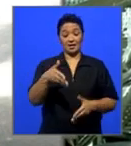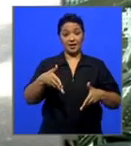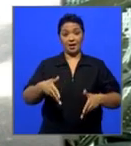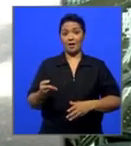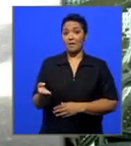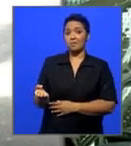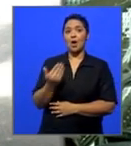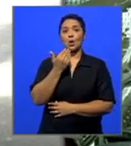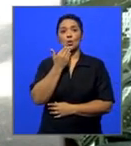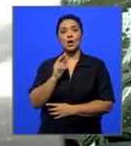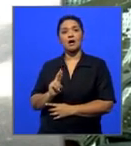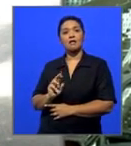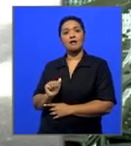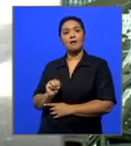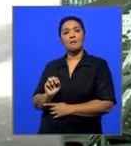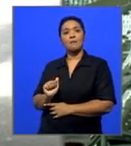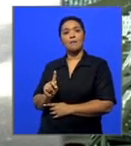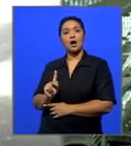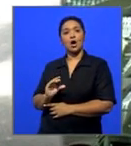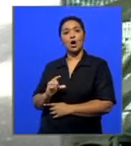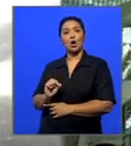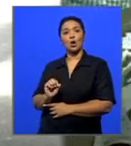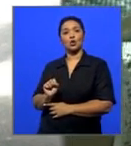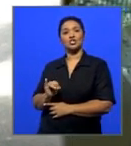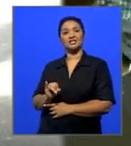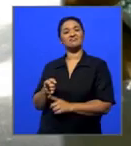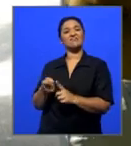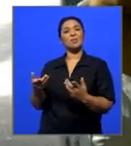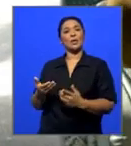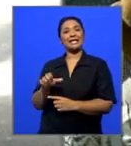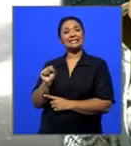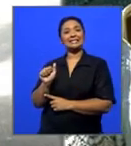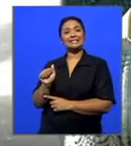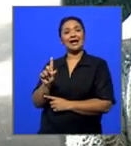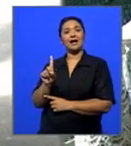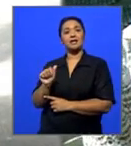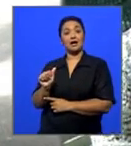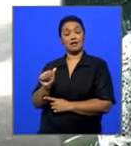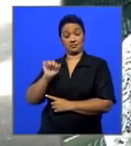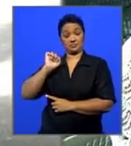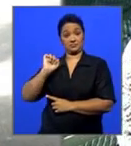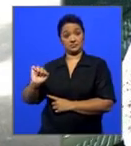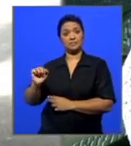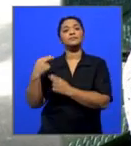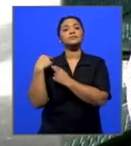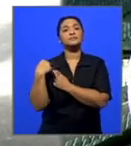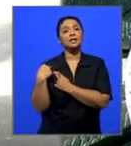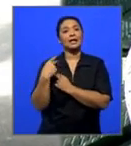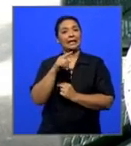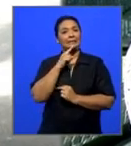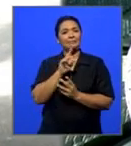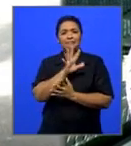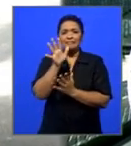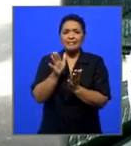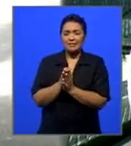I have Miss Mabato Ramagoshi of SADA, who's going to speak to us about the role her agency is playing in